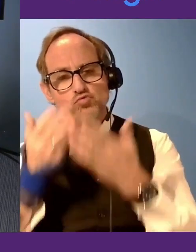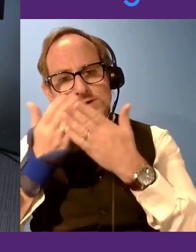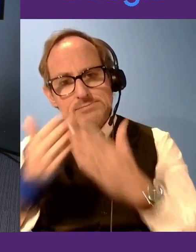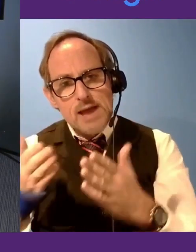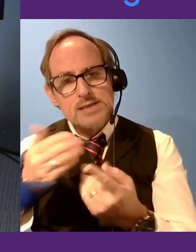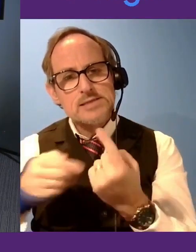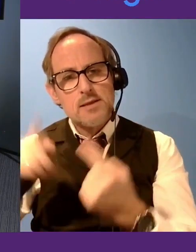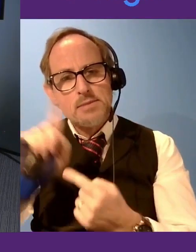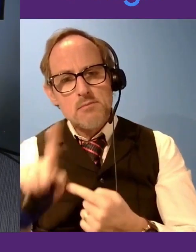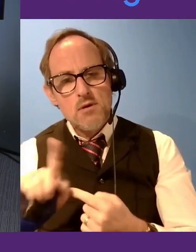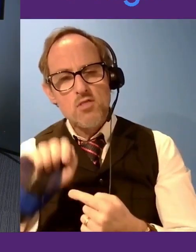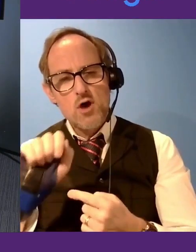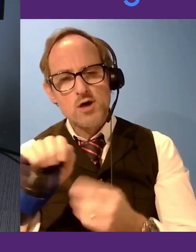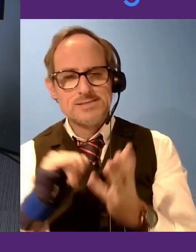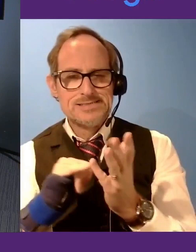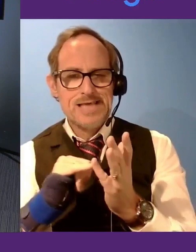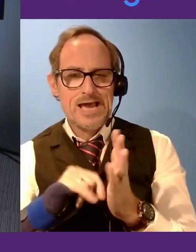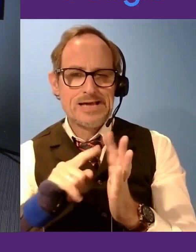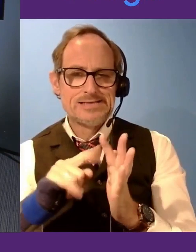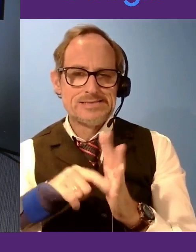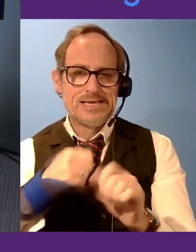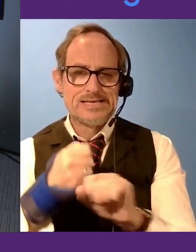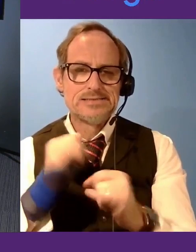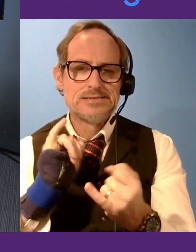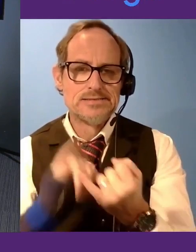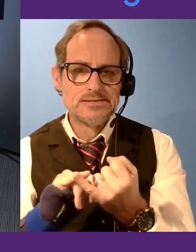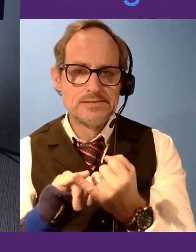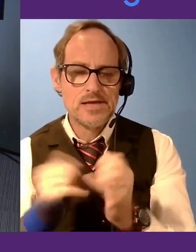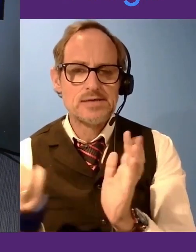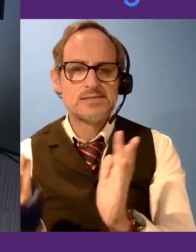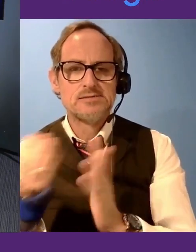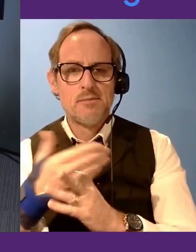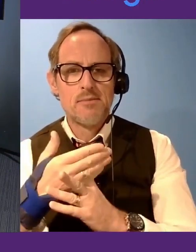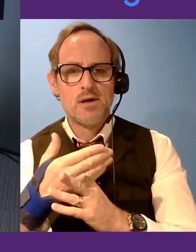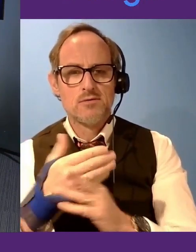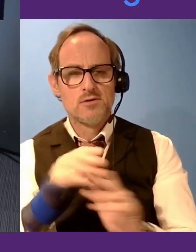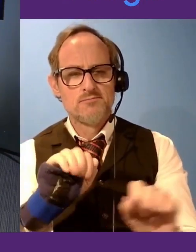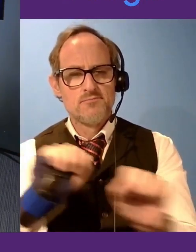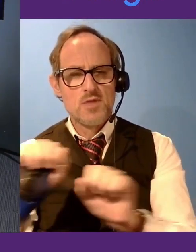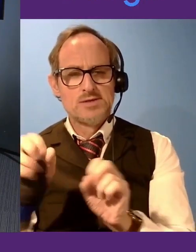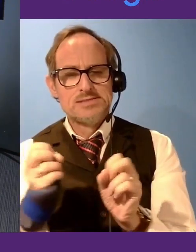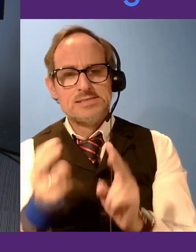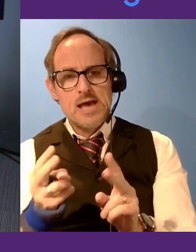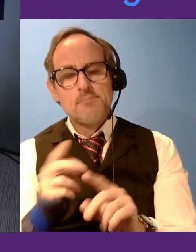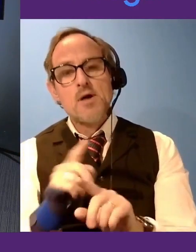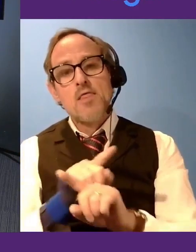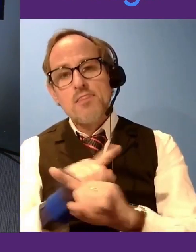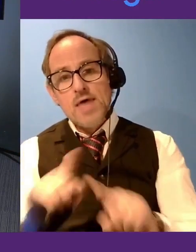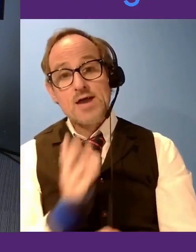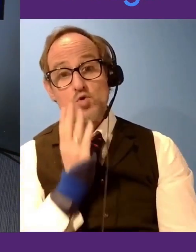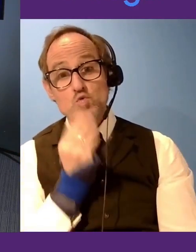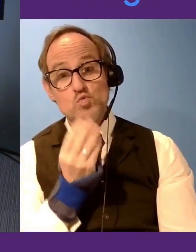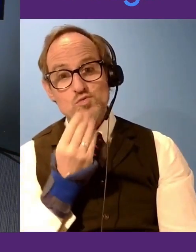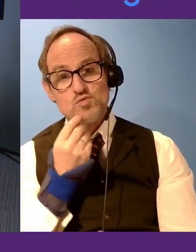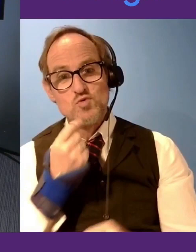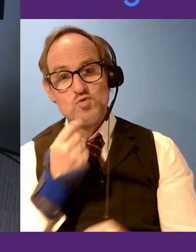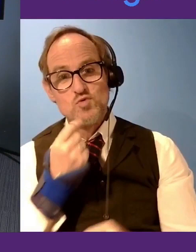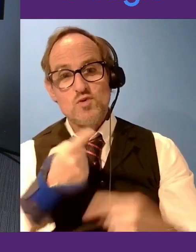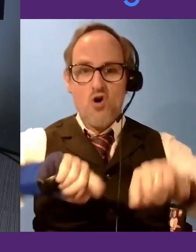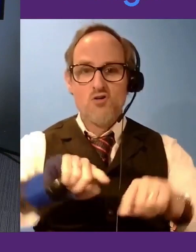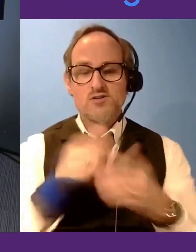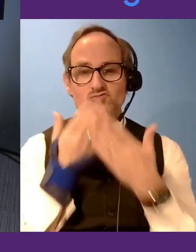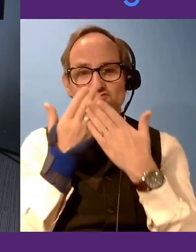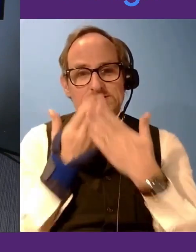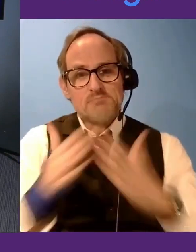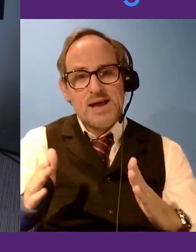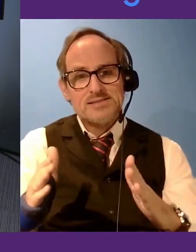everyone has in their systems. And people are used to these accessibility settings being respected in the native applications or the operating